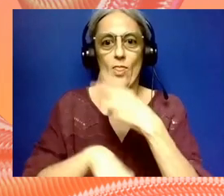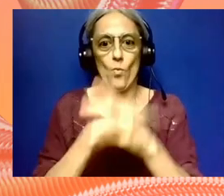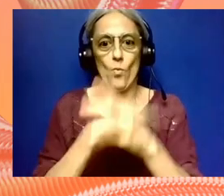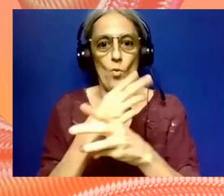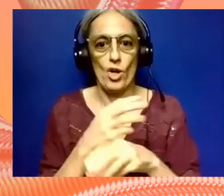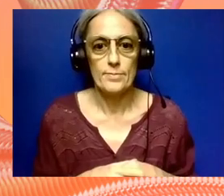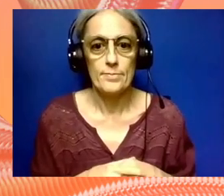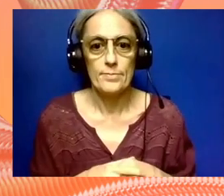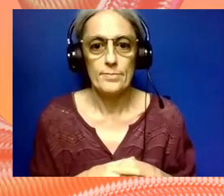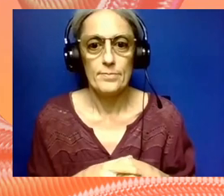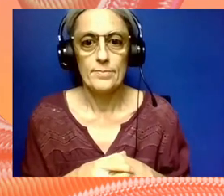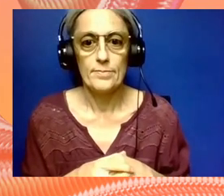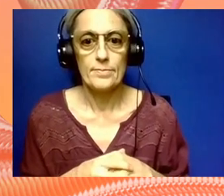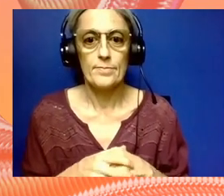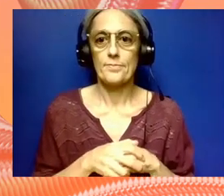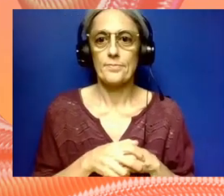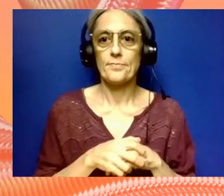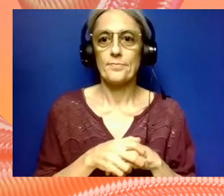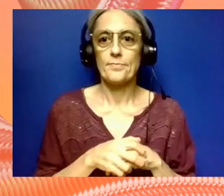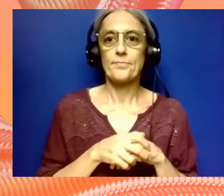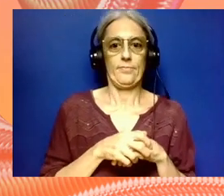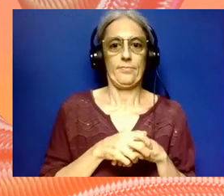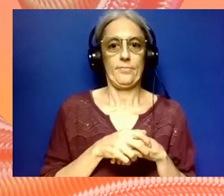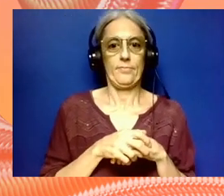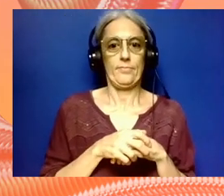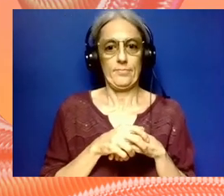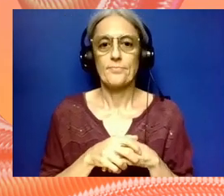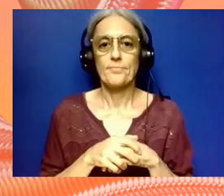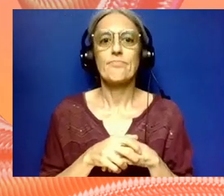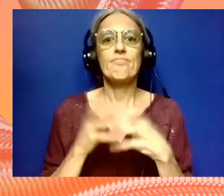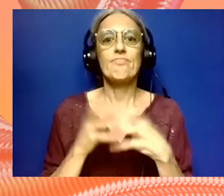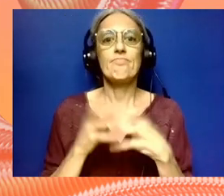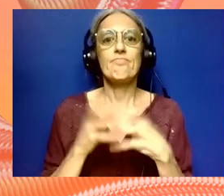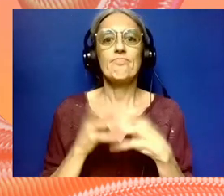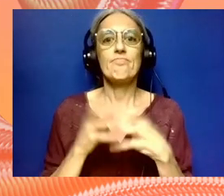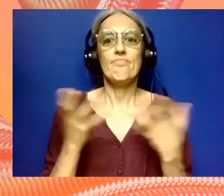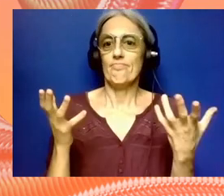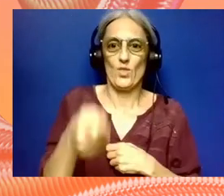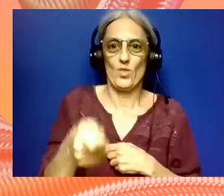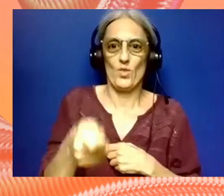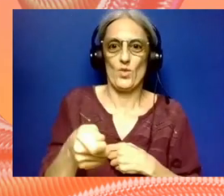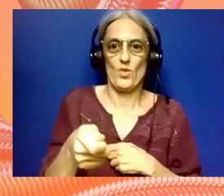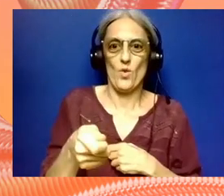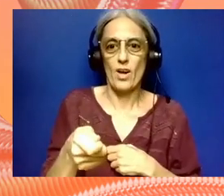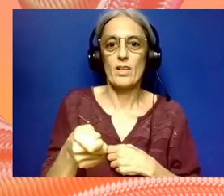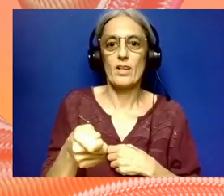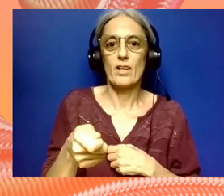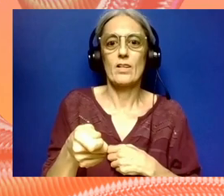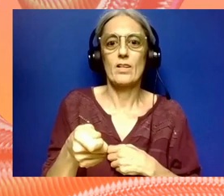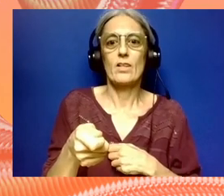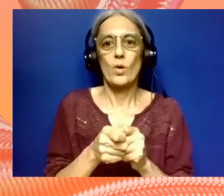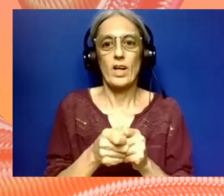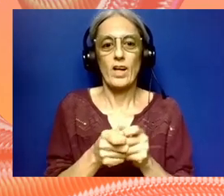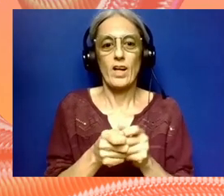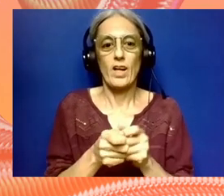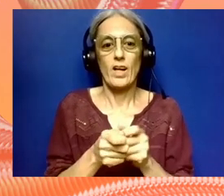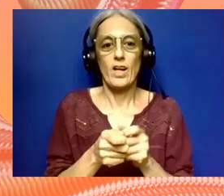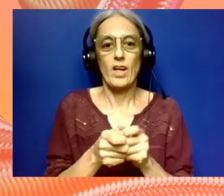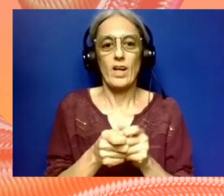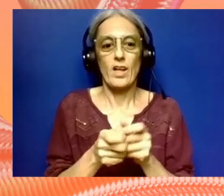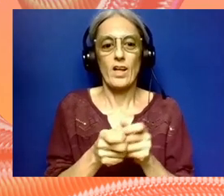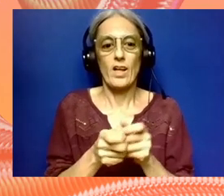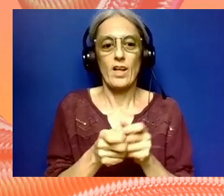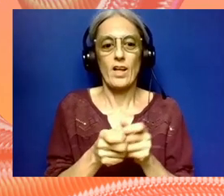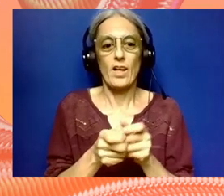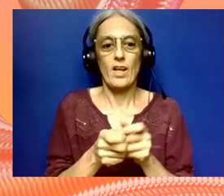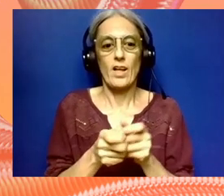it. It's a sword. It's got two edges. You know, we can cut a lot of different ways. You can do harm and you can